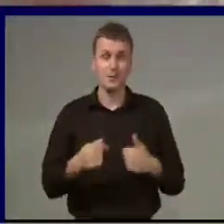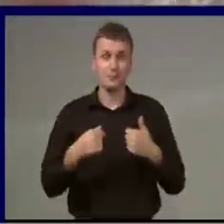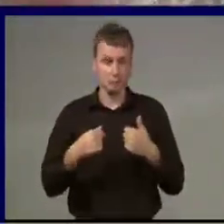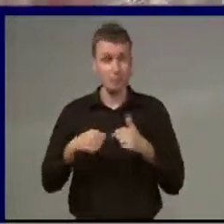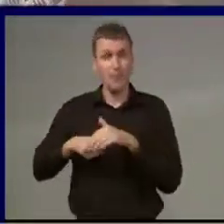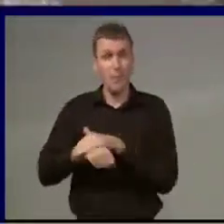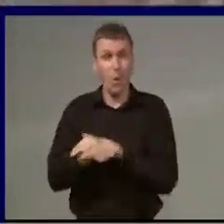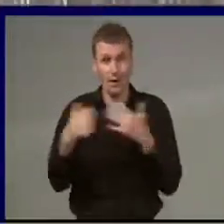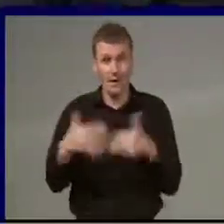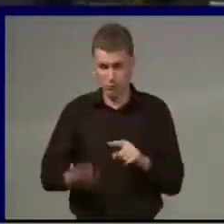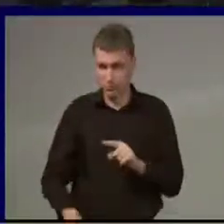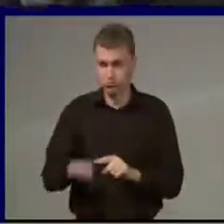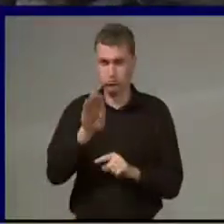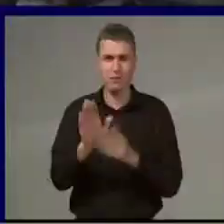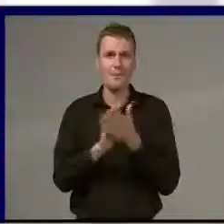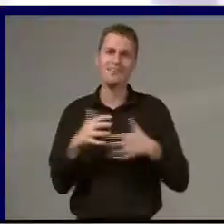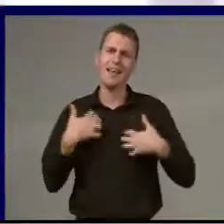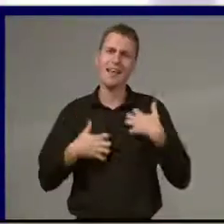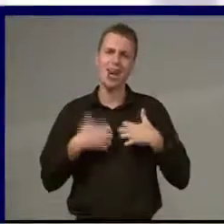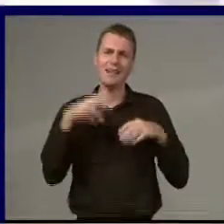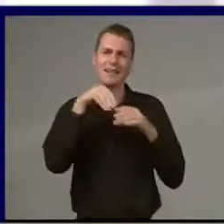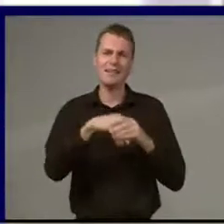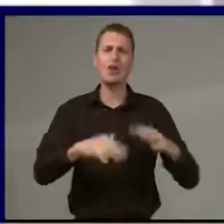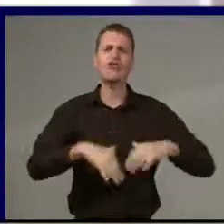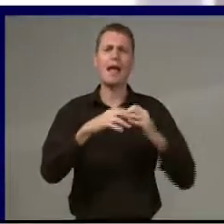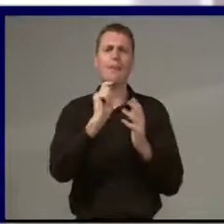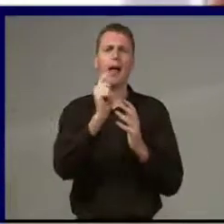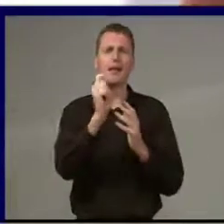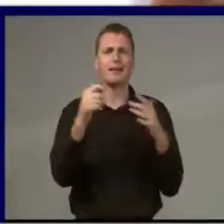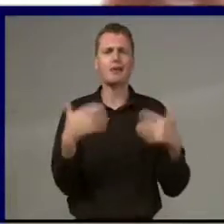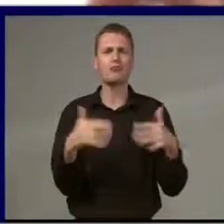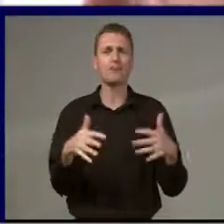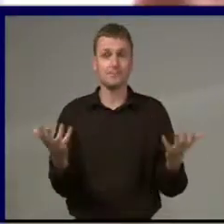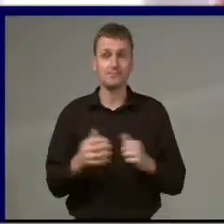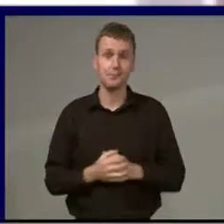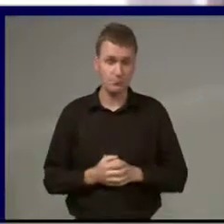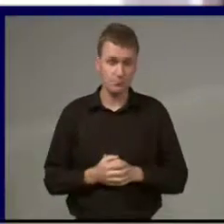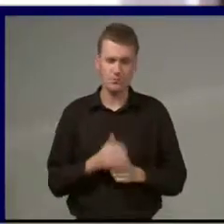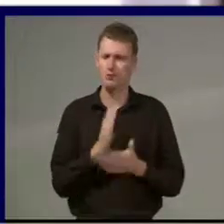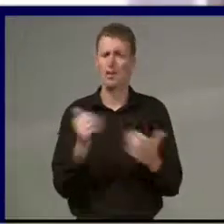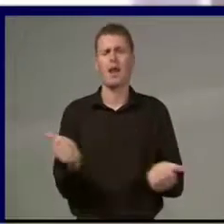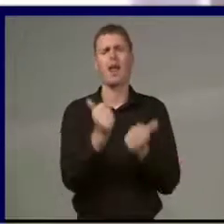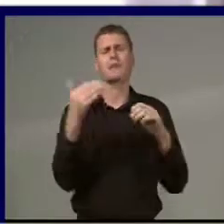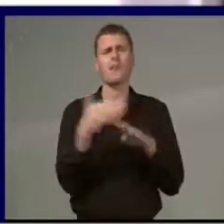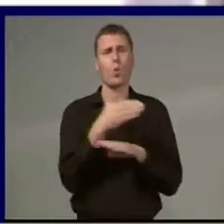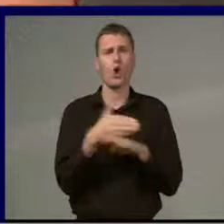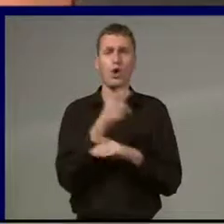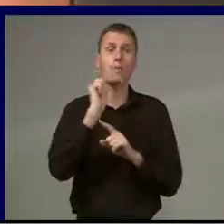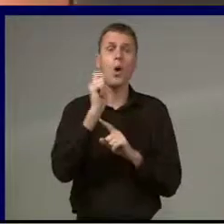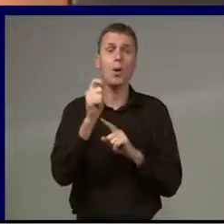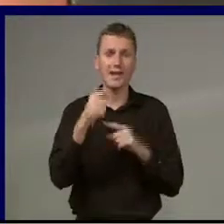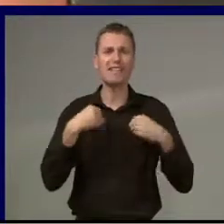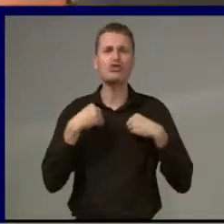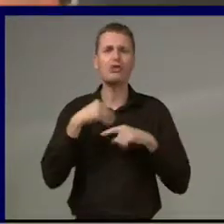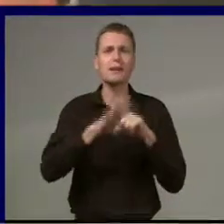of the rebuild is particularly exciting. Tom says there's no shortage of work and the industry is booming. To